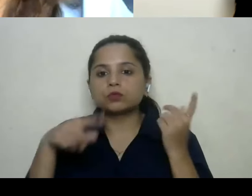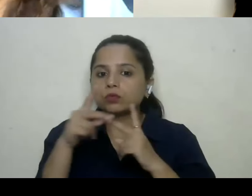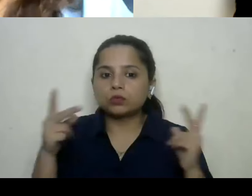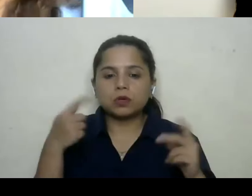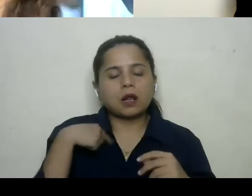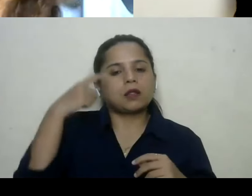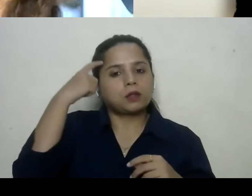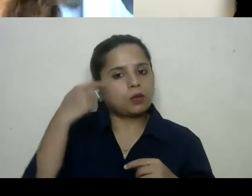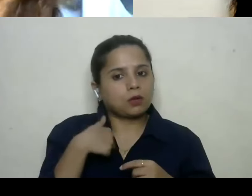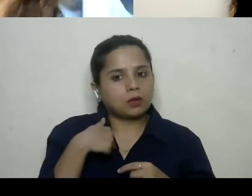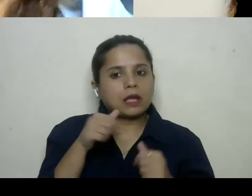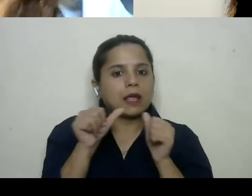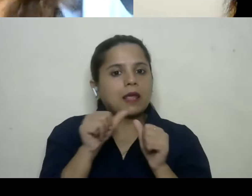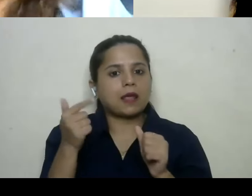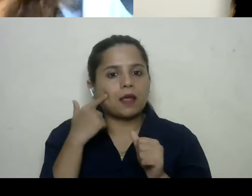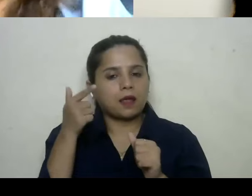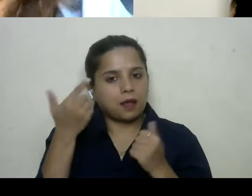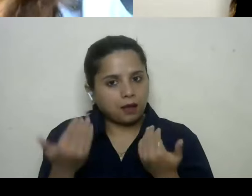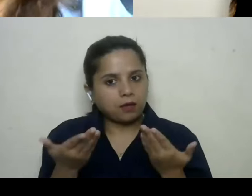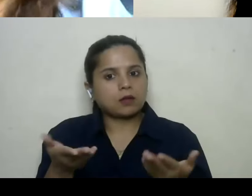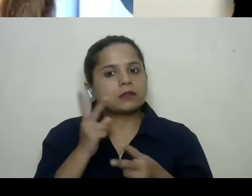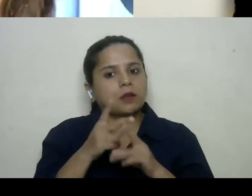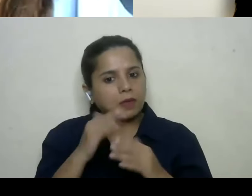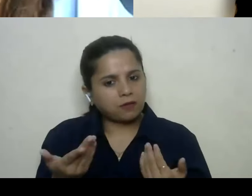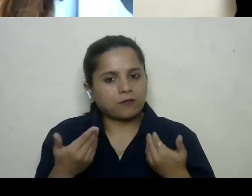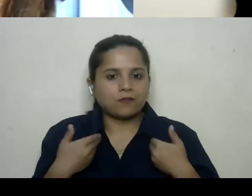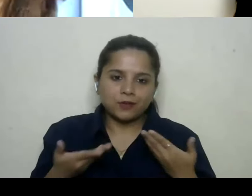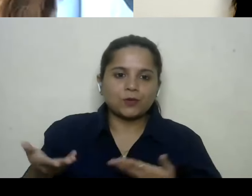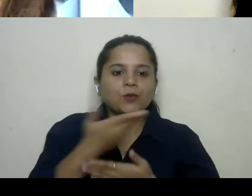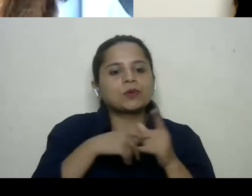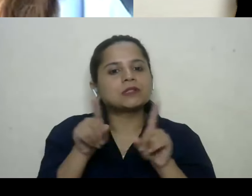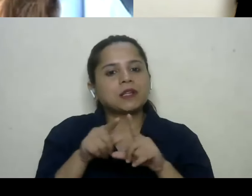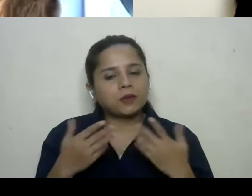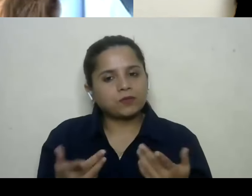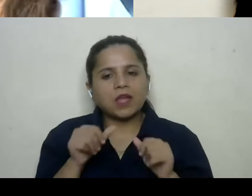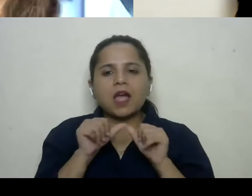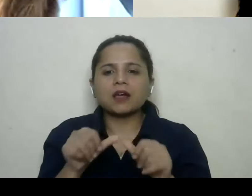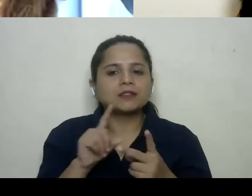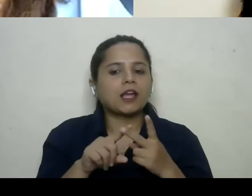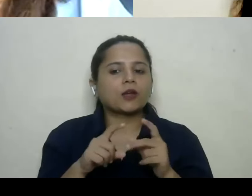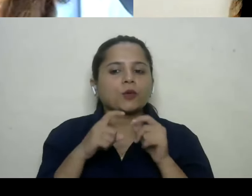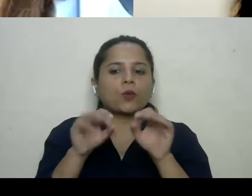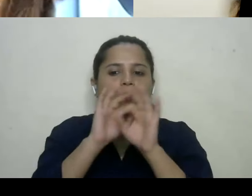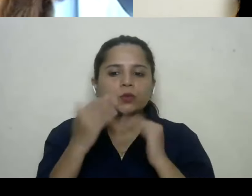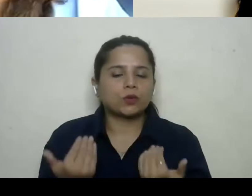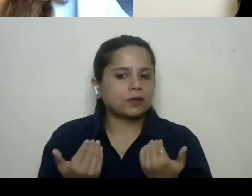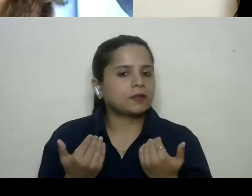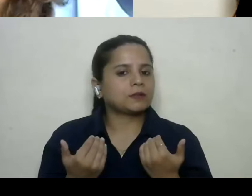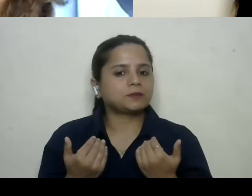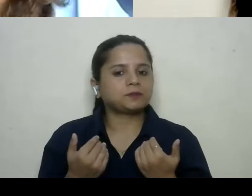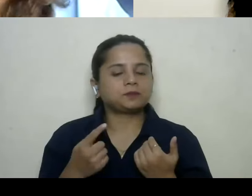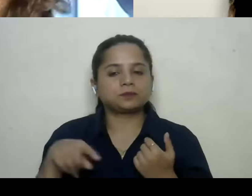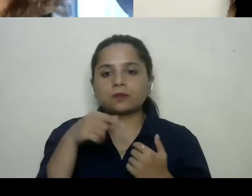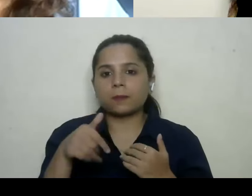I think AI is here to stay, and so are we. And that Abs- answers the second question. It is not